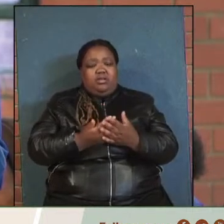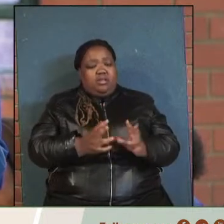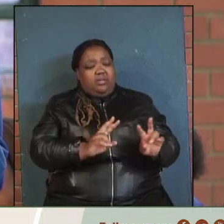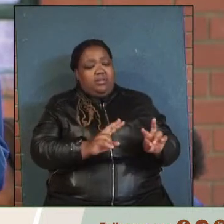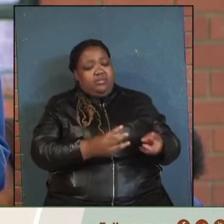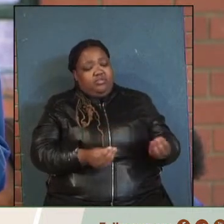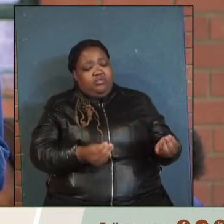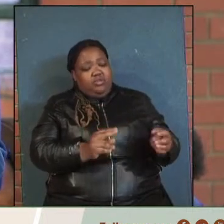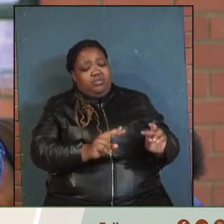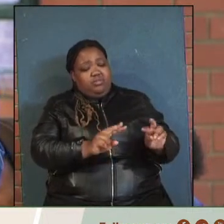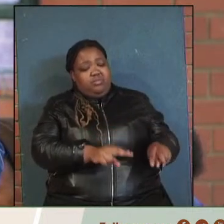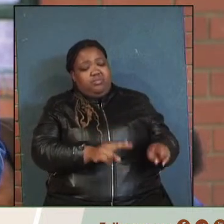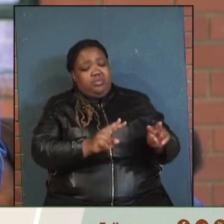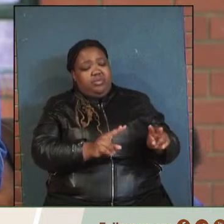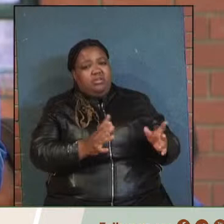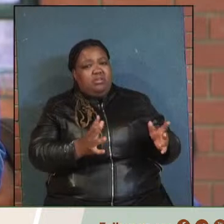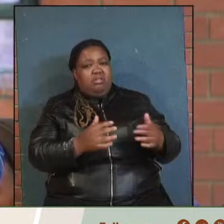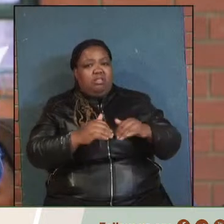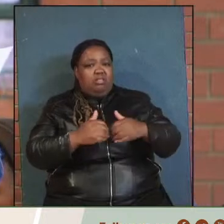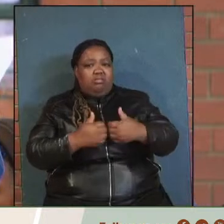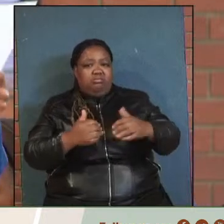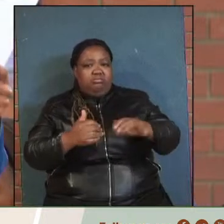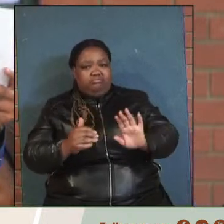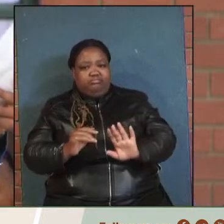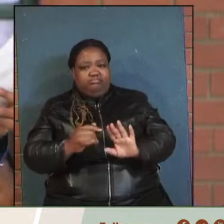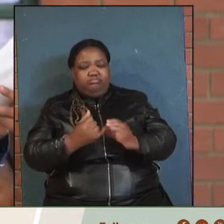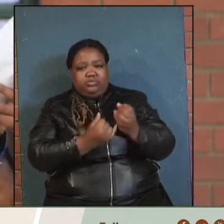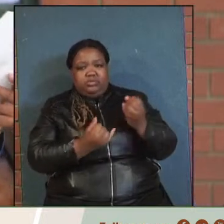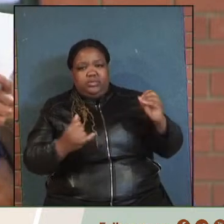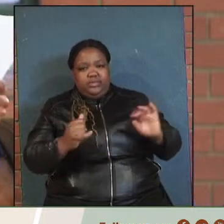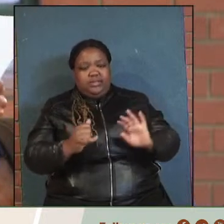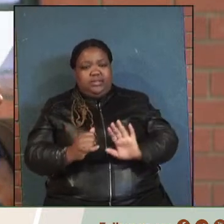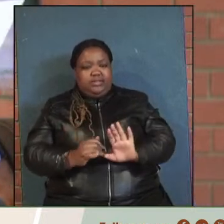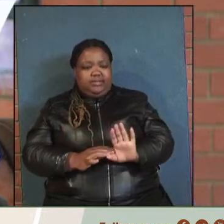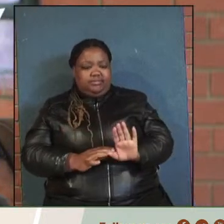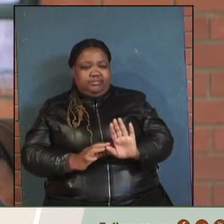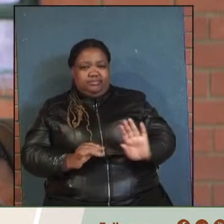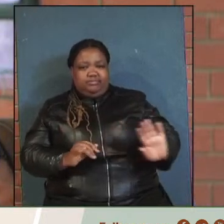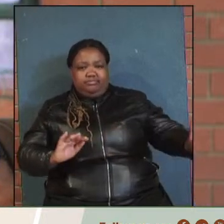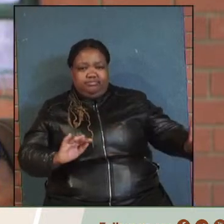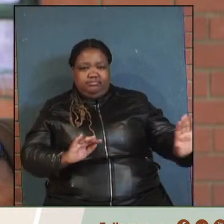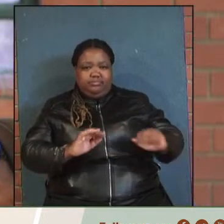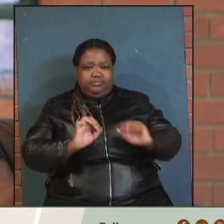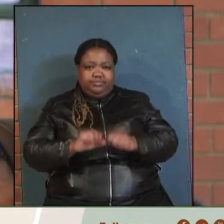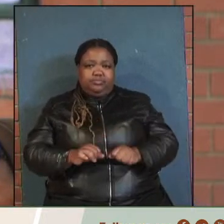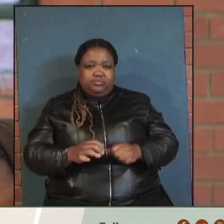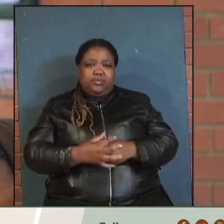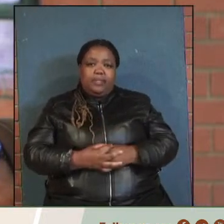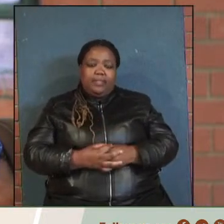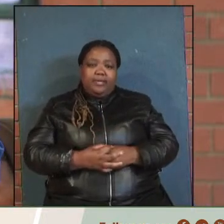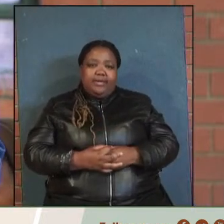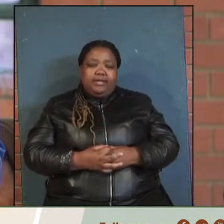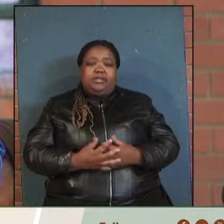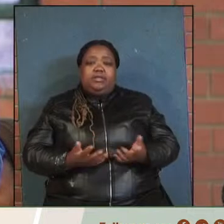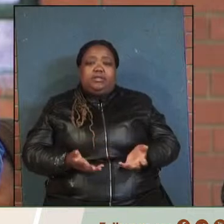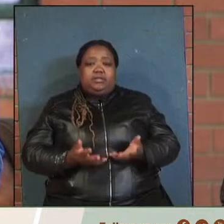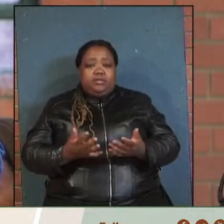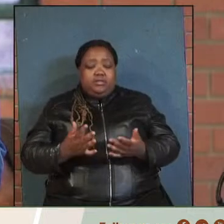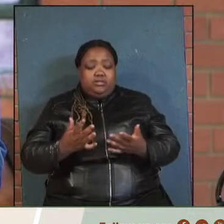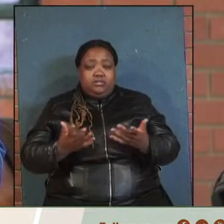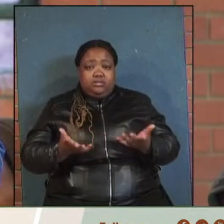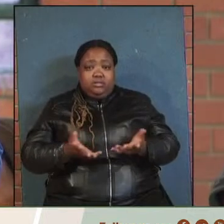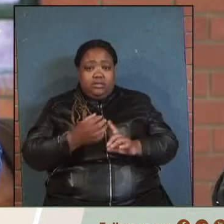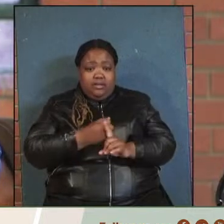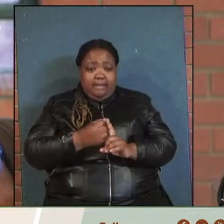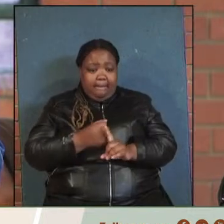or continuously isolated. Number eight, know the signs. Unexplained injuries aren't the only signs